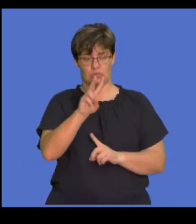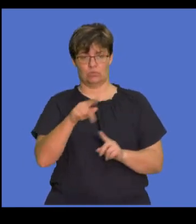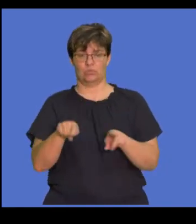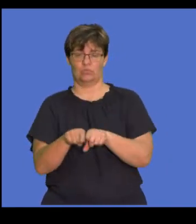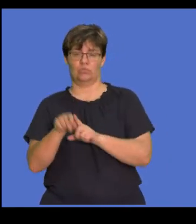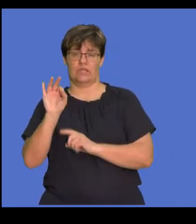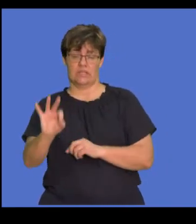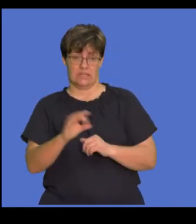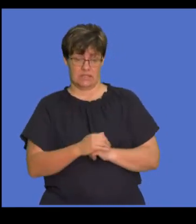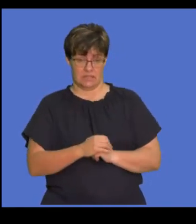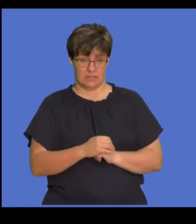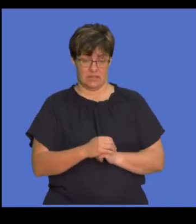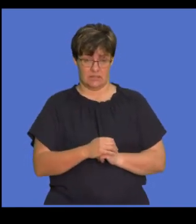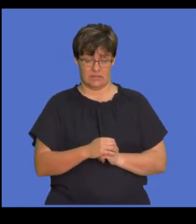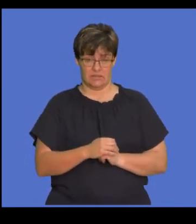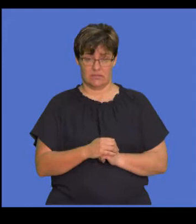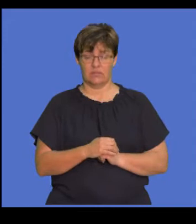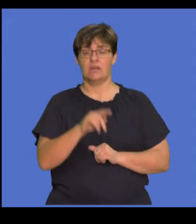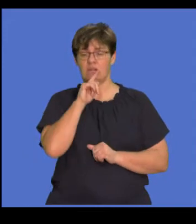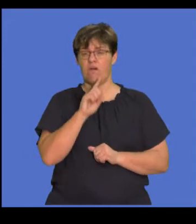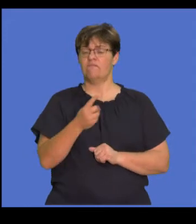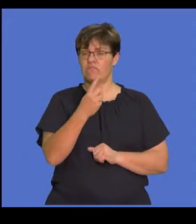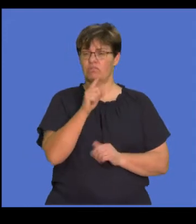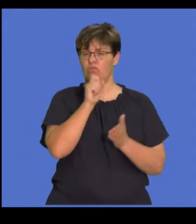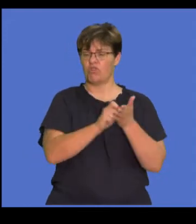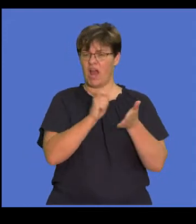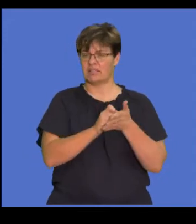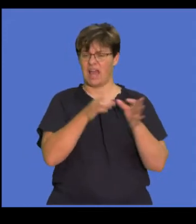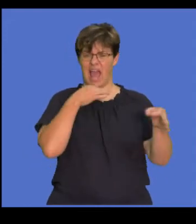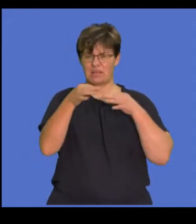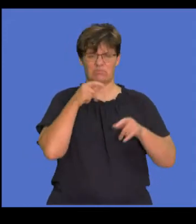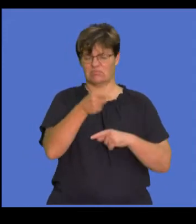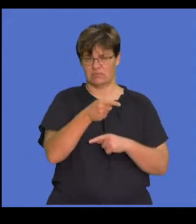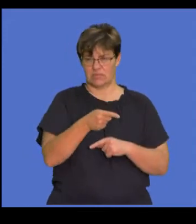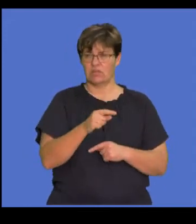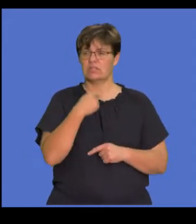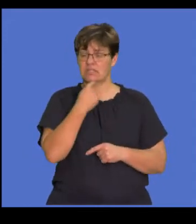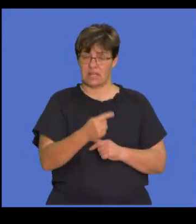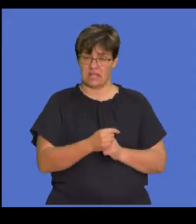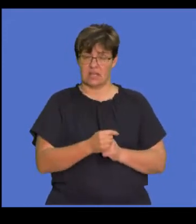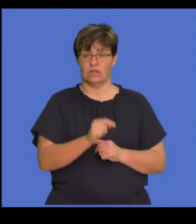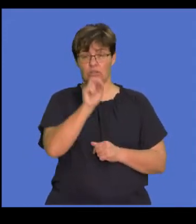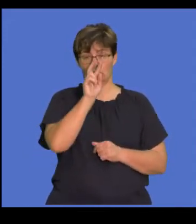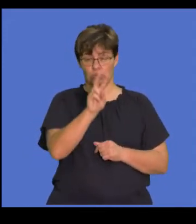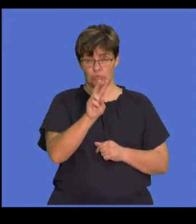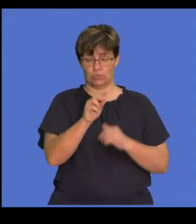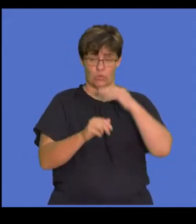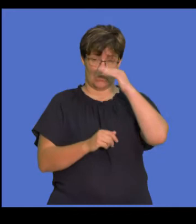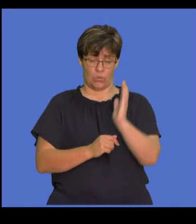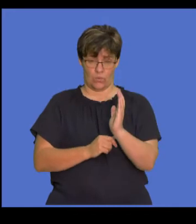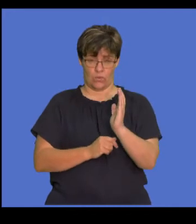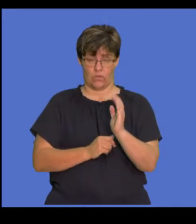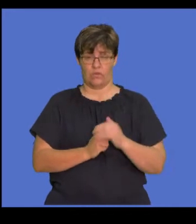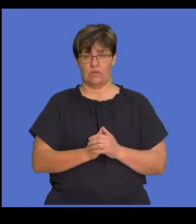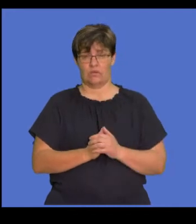The other way of doing this is just to first write the definition, right, to make your life easy. You can say this is 2